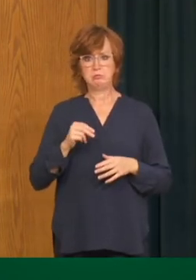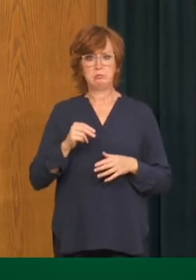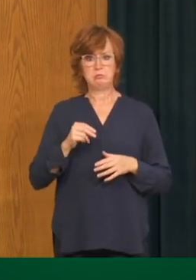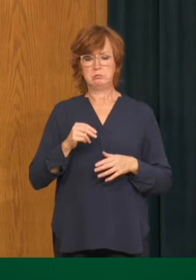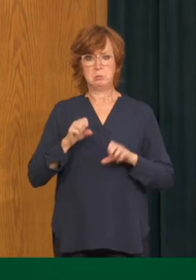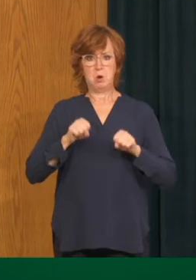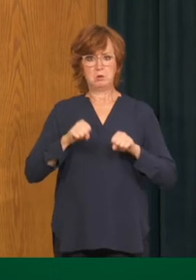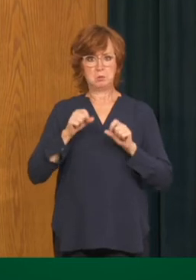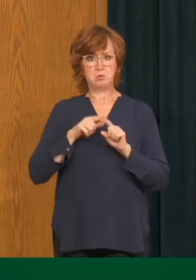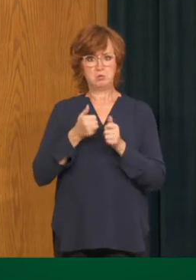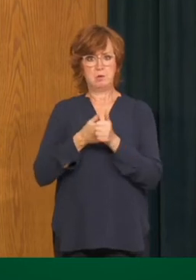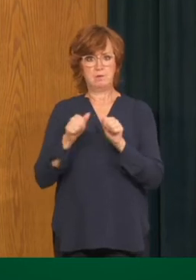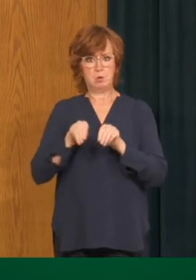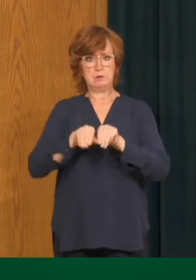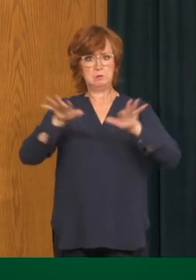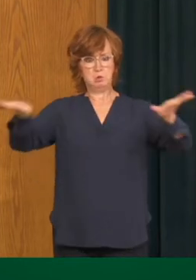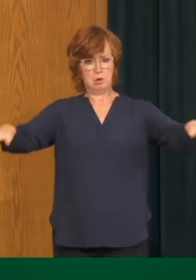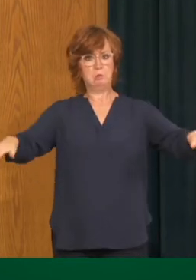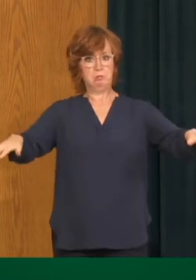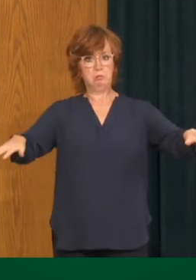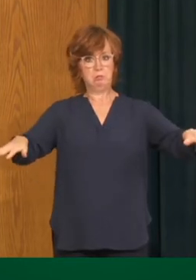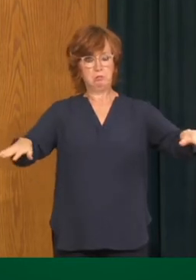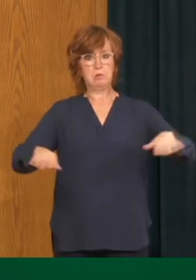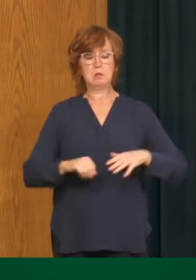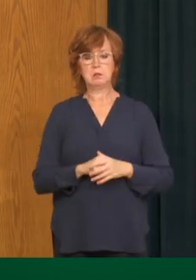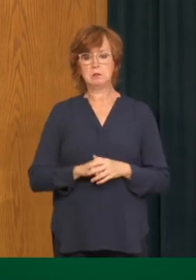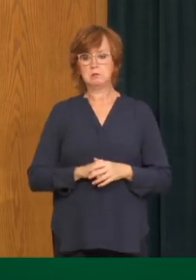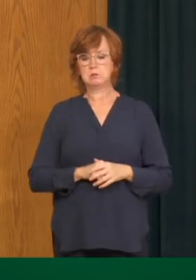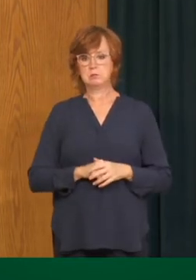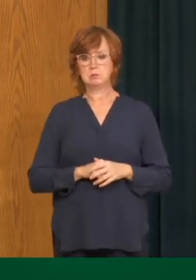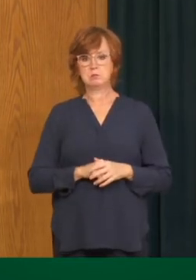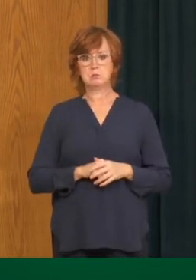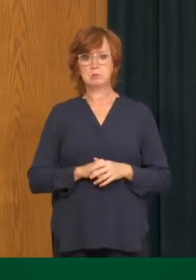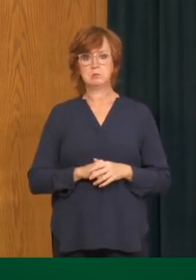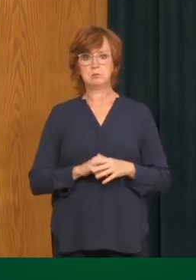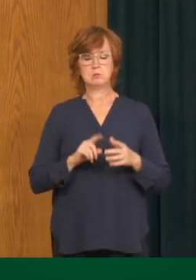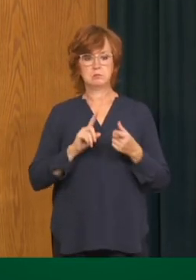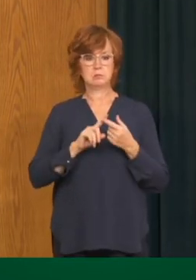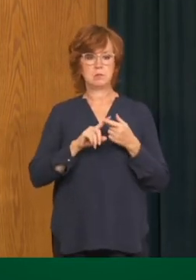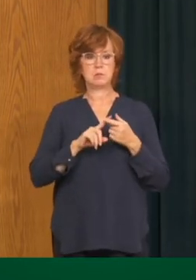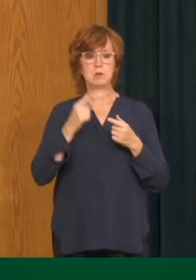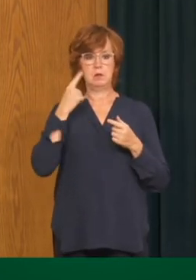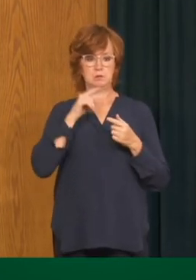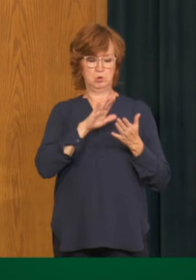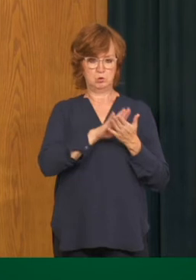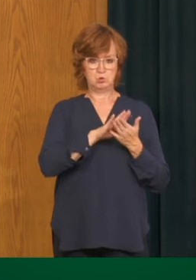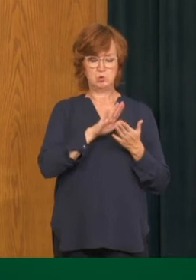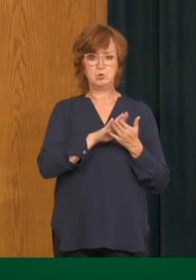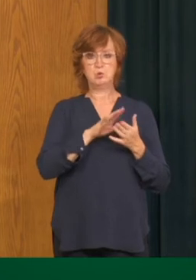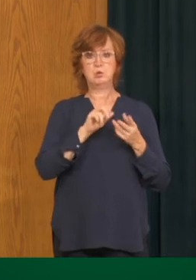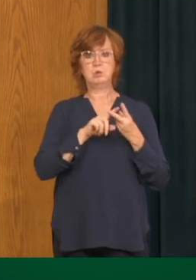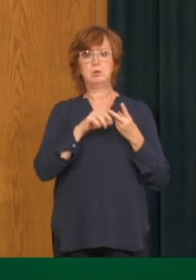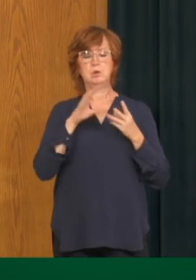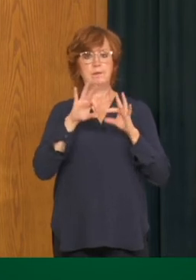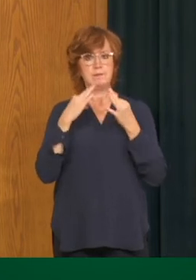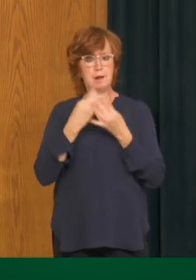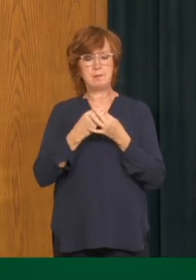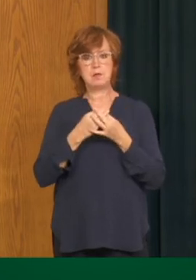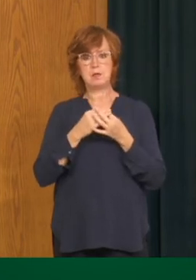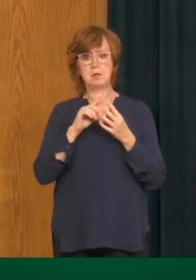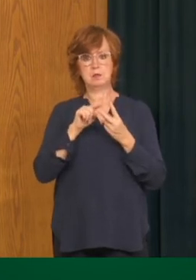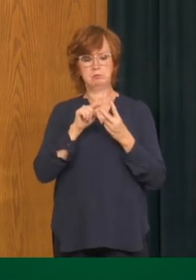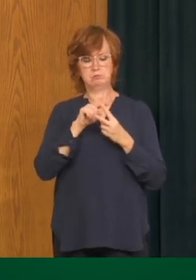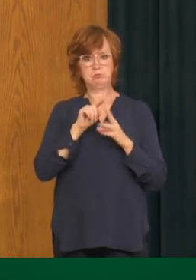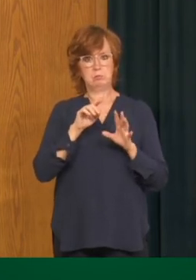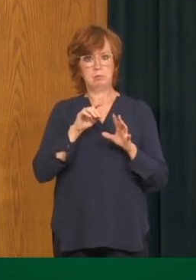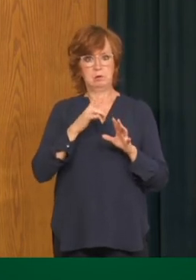in the community setting, but an occasional case or cluster in a school or in a family of a child who goes to school should not be a cause